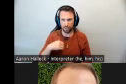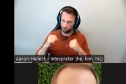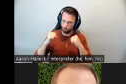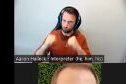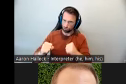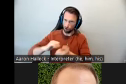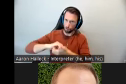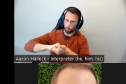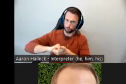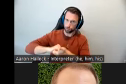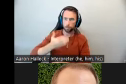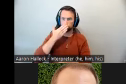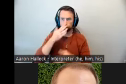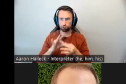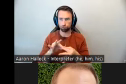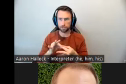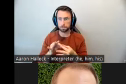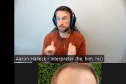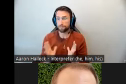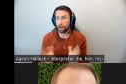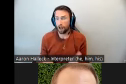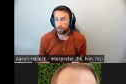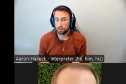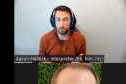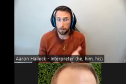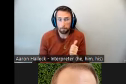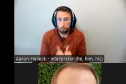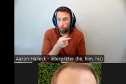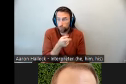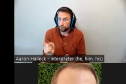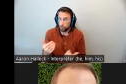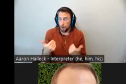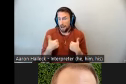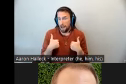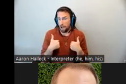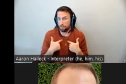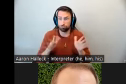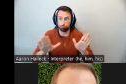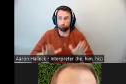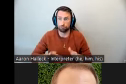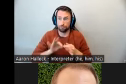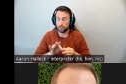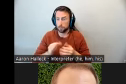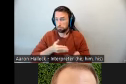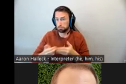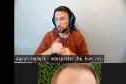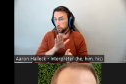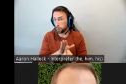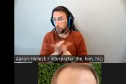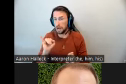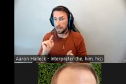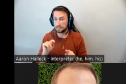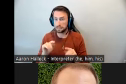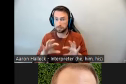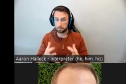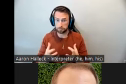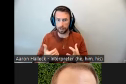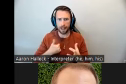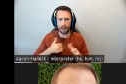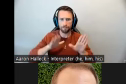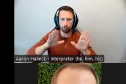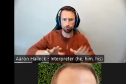fine. It's great that you do, and I would imagine most of you do, whatever IT organizations you work for, that you have good relationships with your business partners,